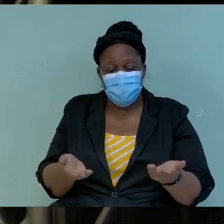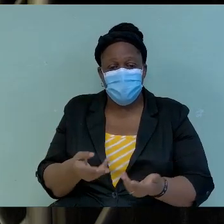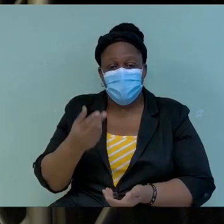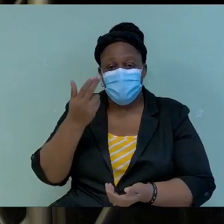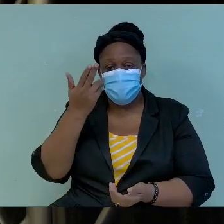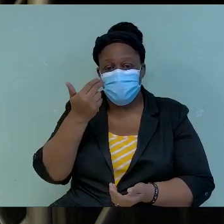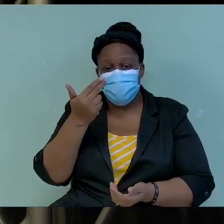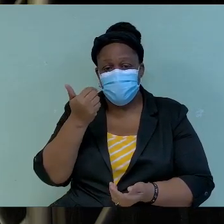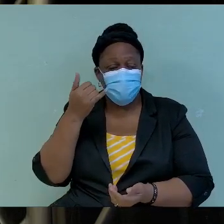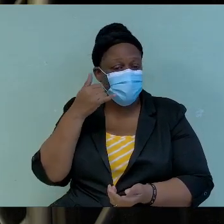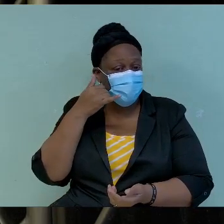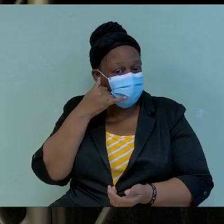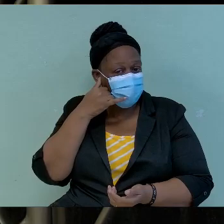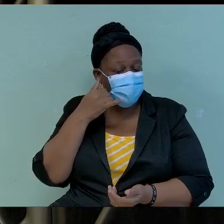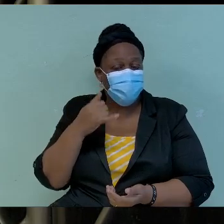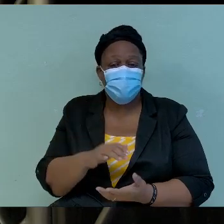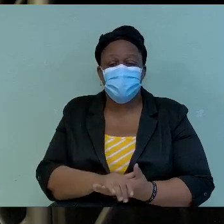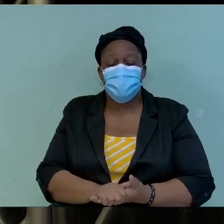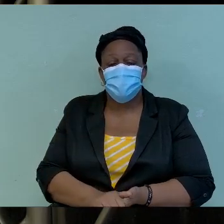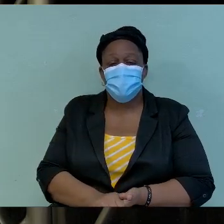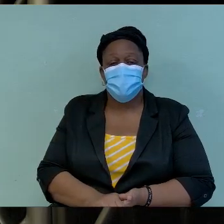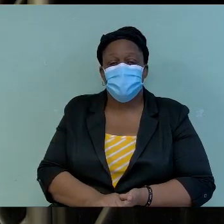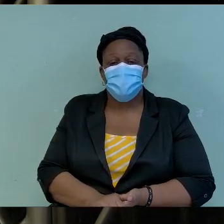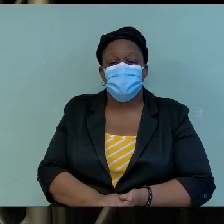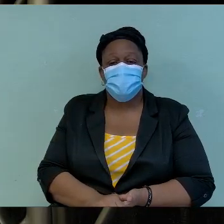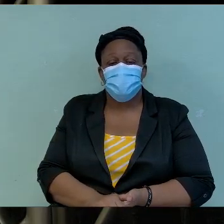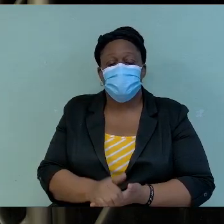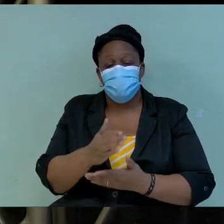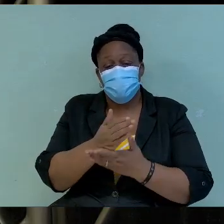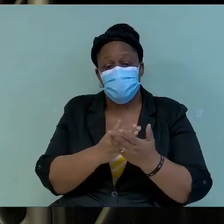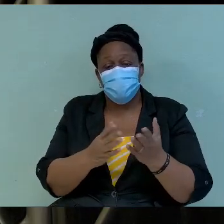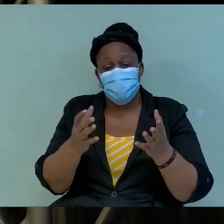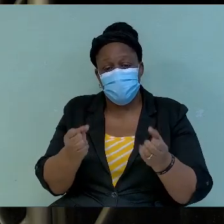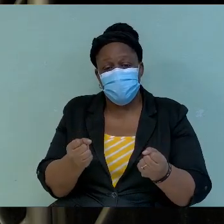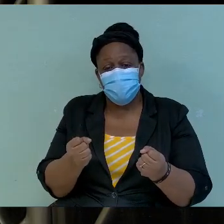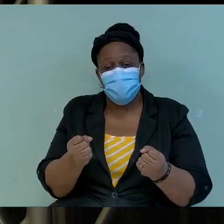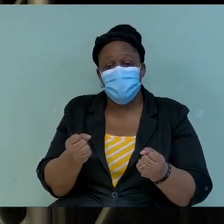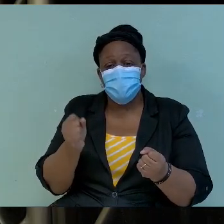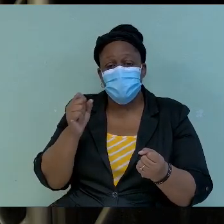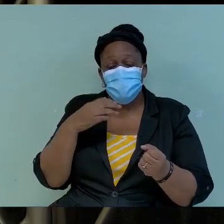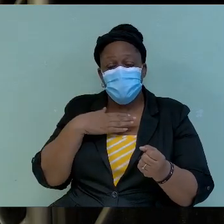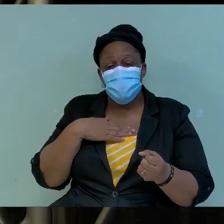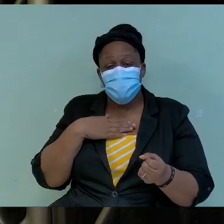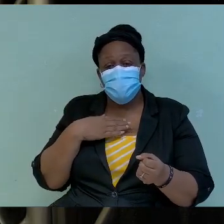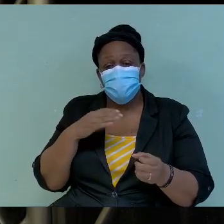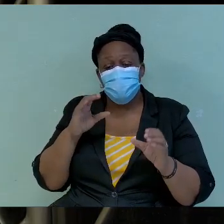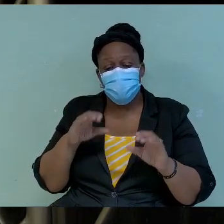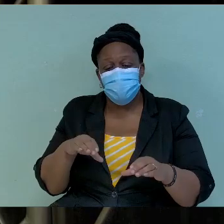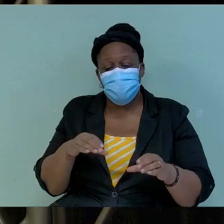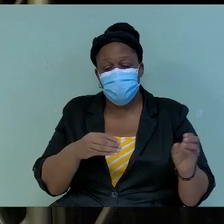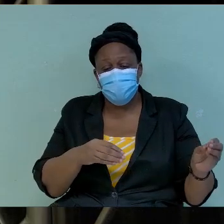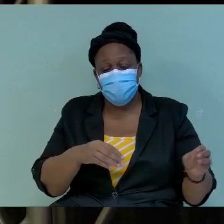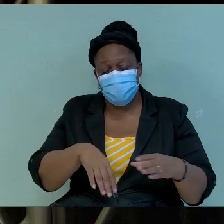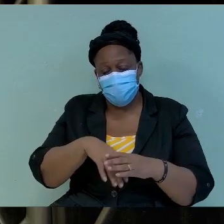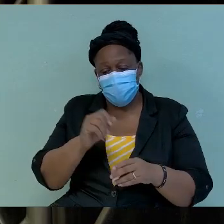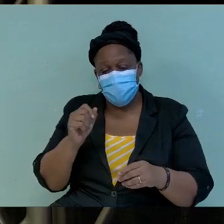13 calls, and the breakdown goes like this. Permission to be able to move during the time of